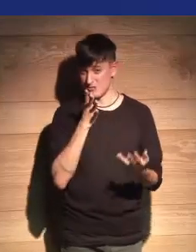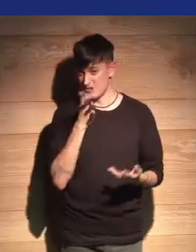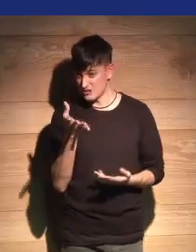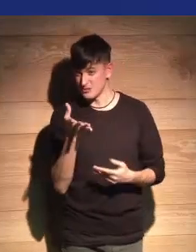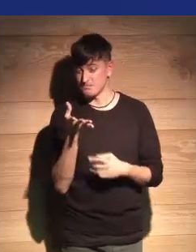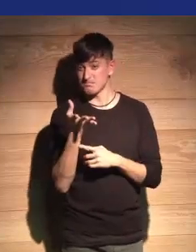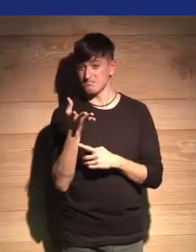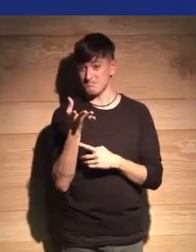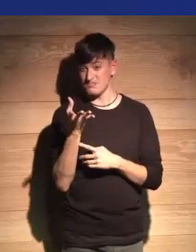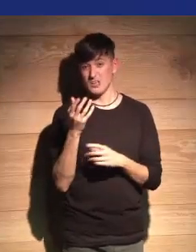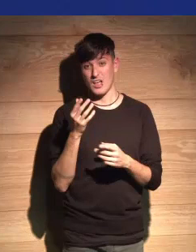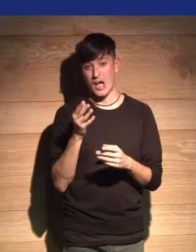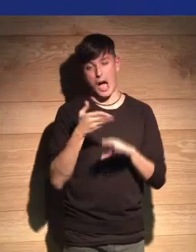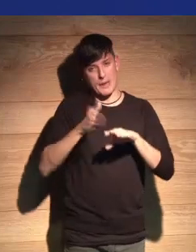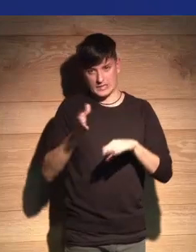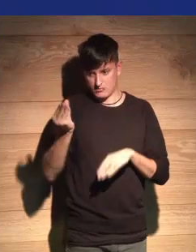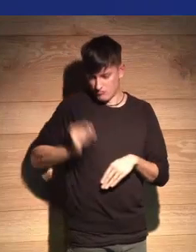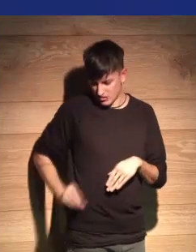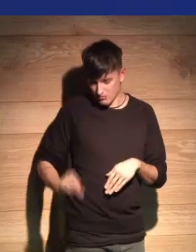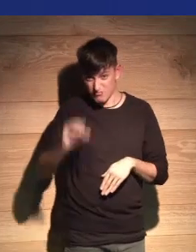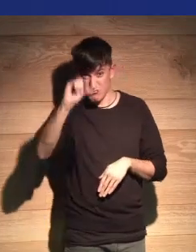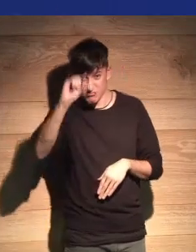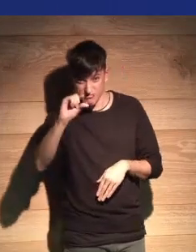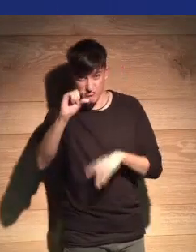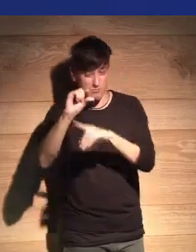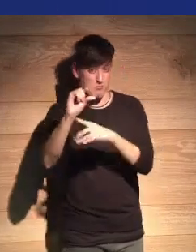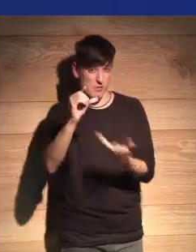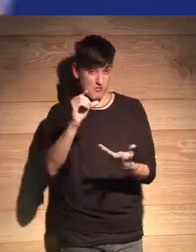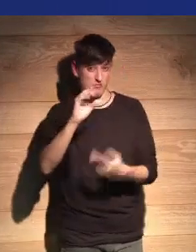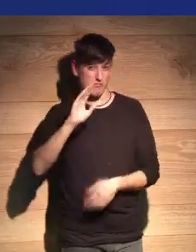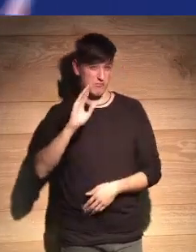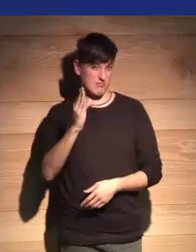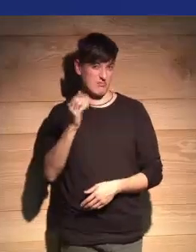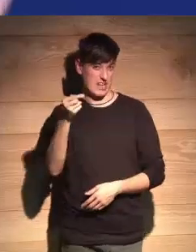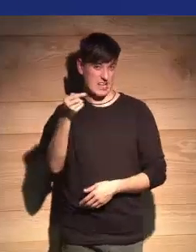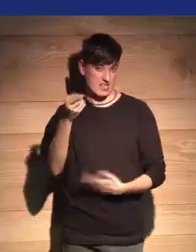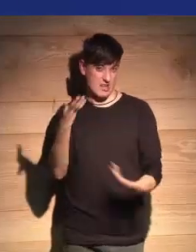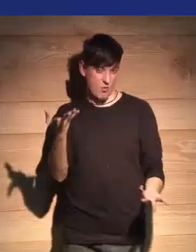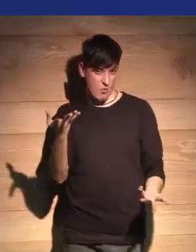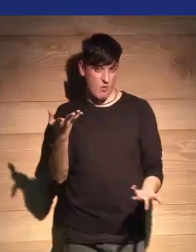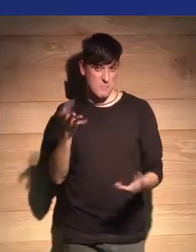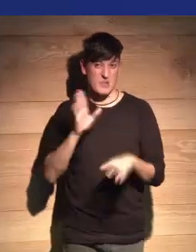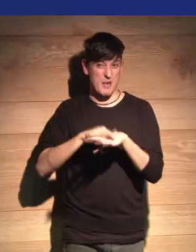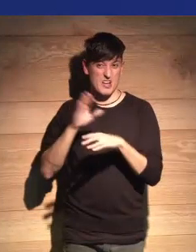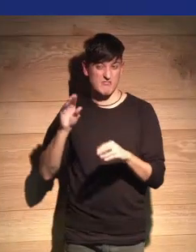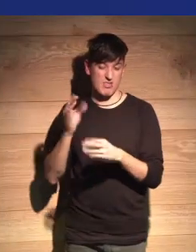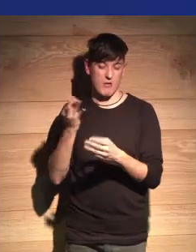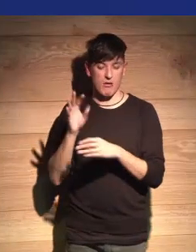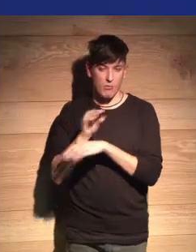children and elders. And this means that they not only earn less and they